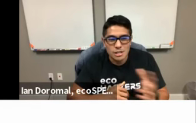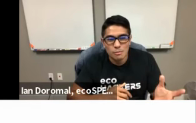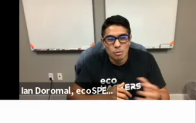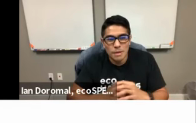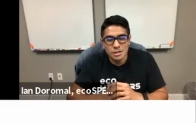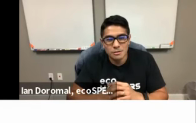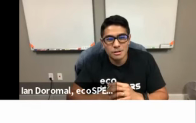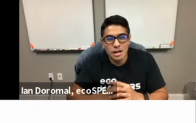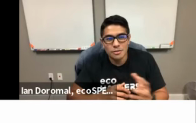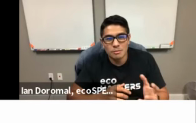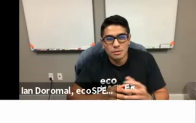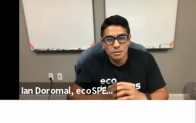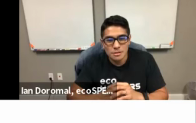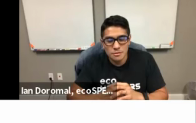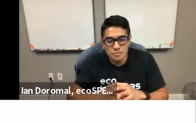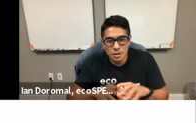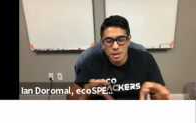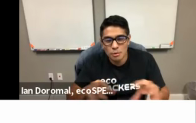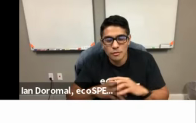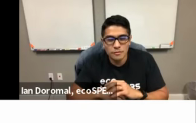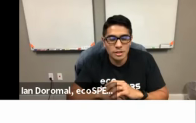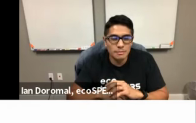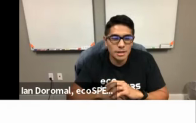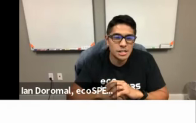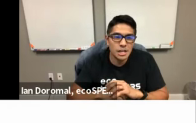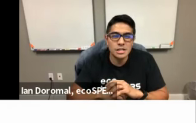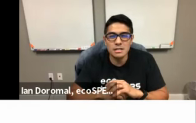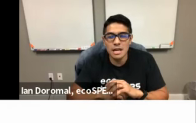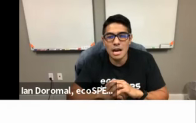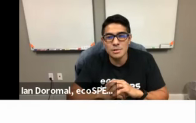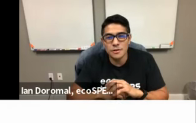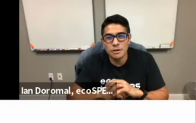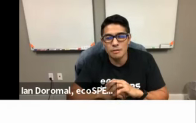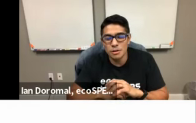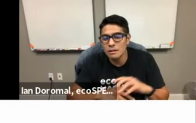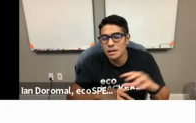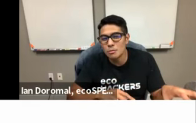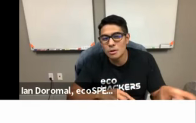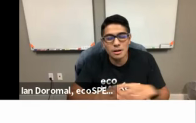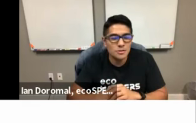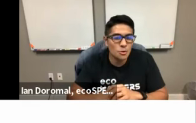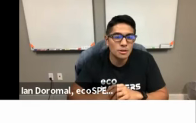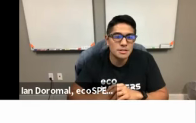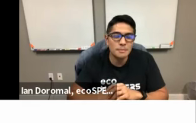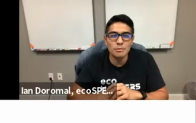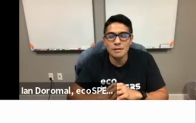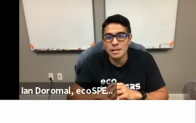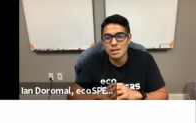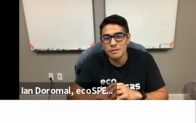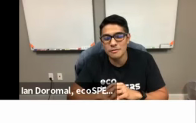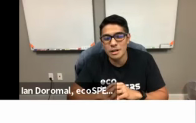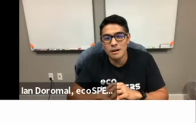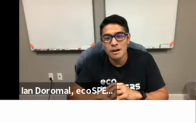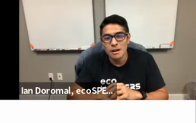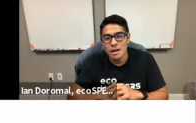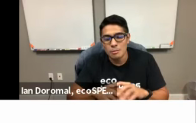As I mentioned, mobile, modular, non-thermal. So there's a really big movement of eliminating GHGs into the atmosphere, really cleaning soil and sediment without the